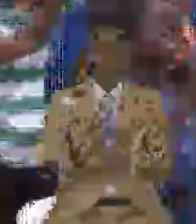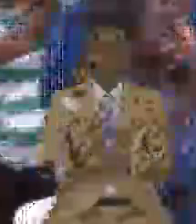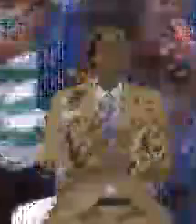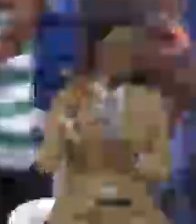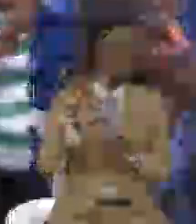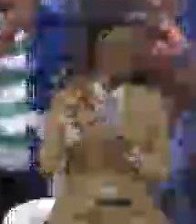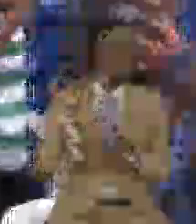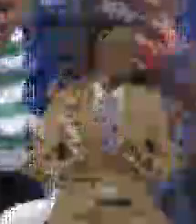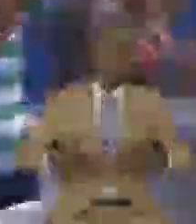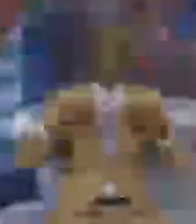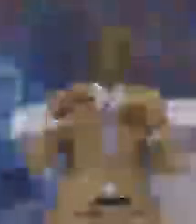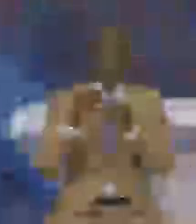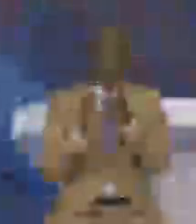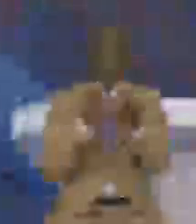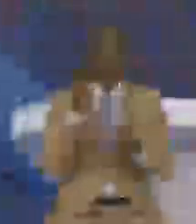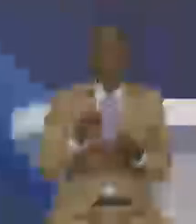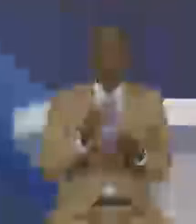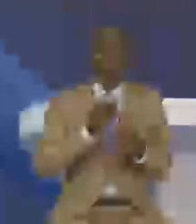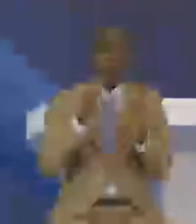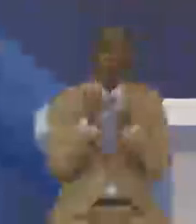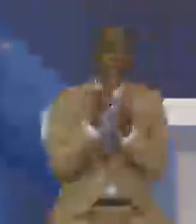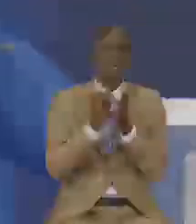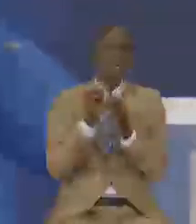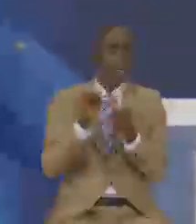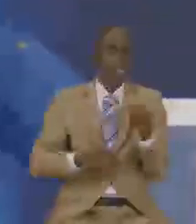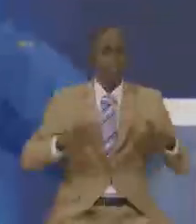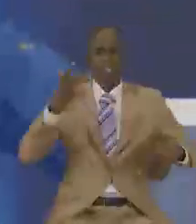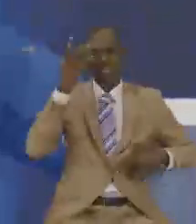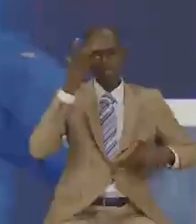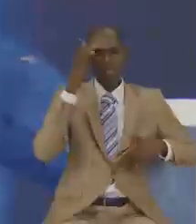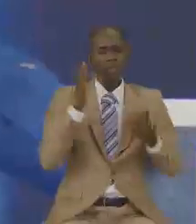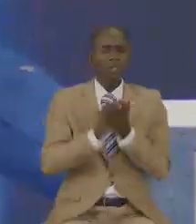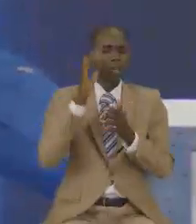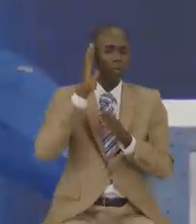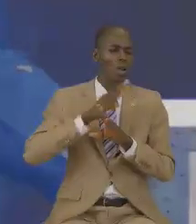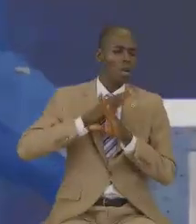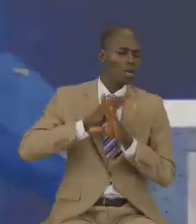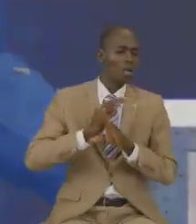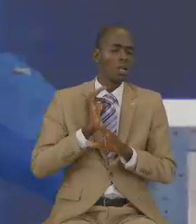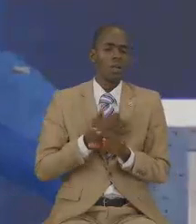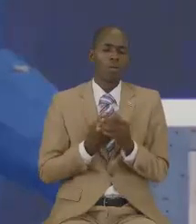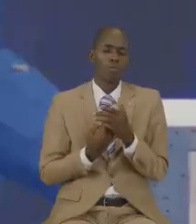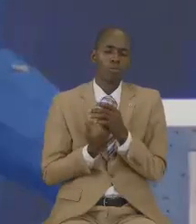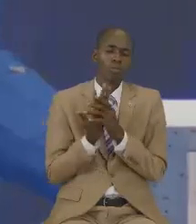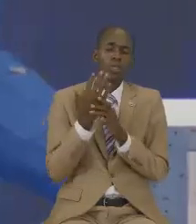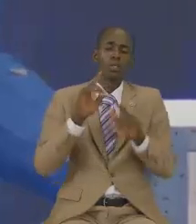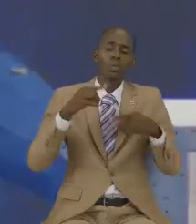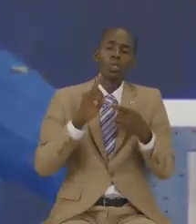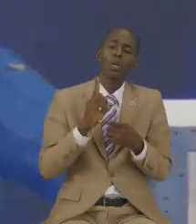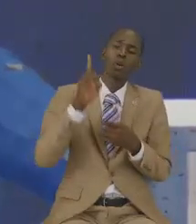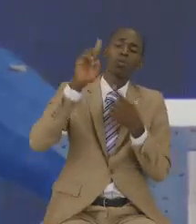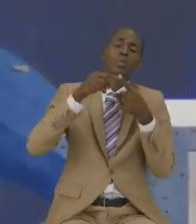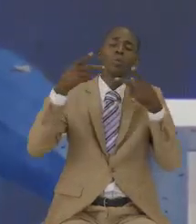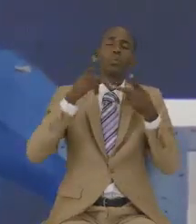in every mouth. I pray that every sickness that will hinder our going to the place you ordained for